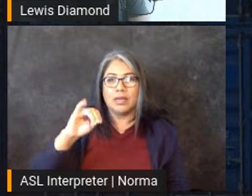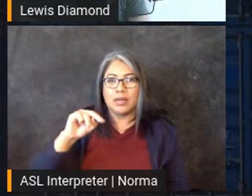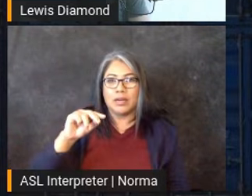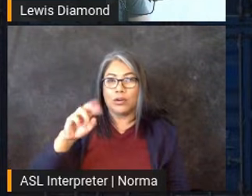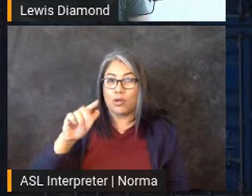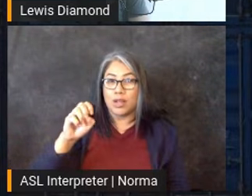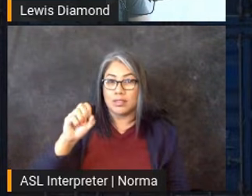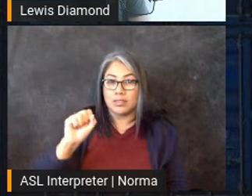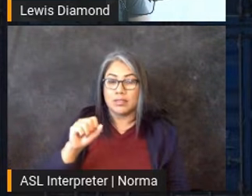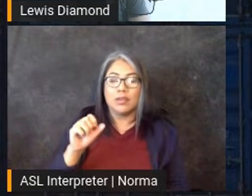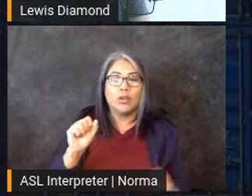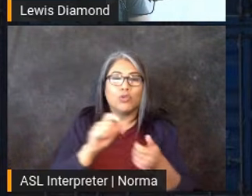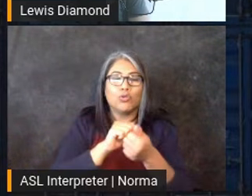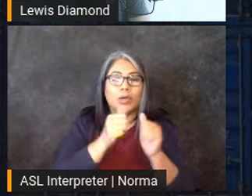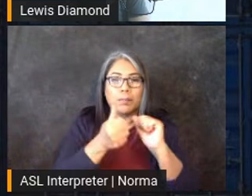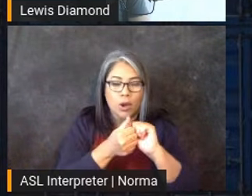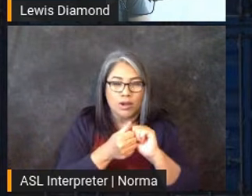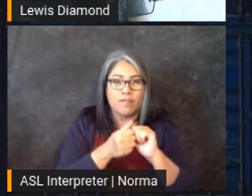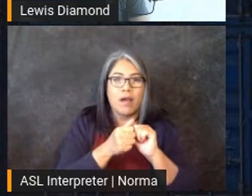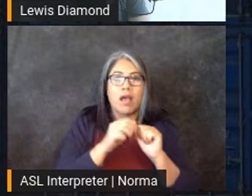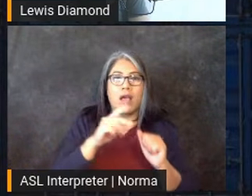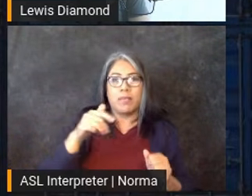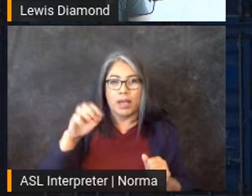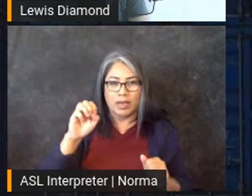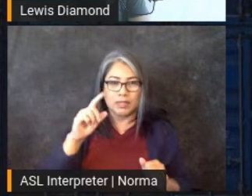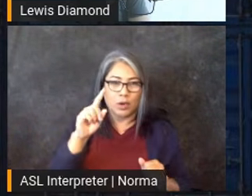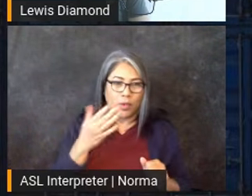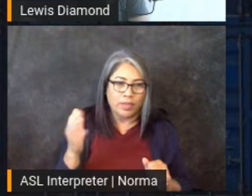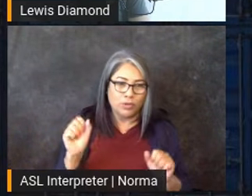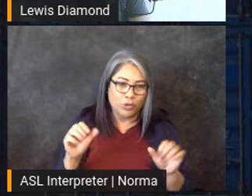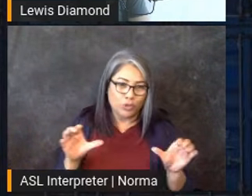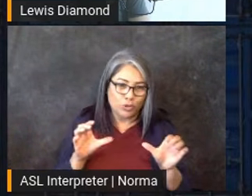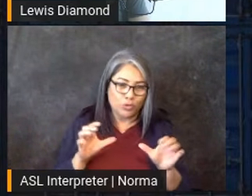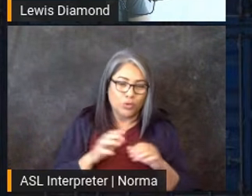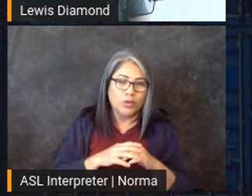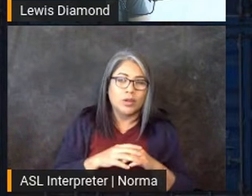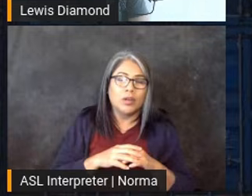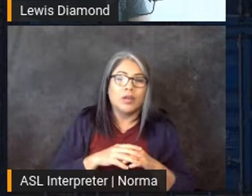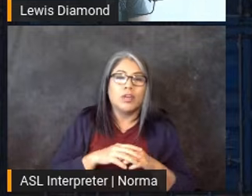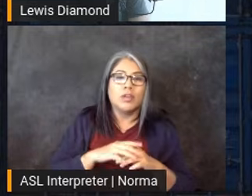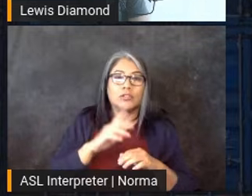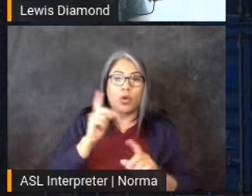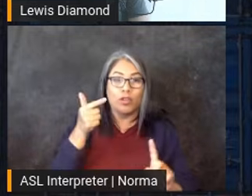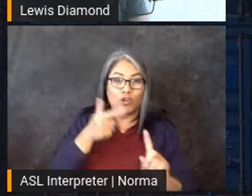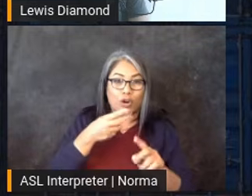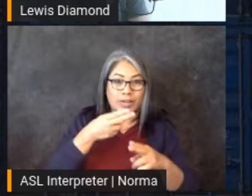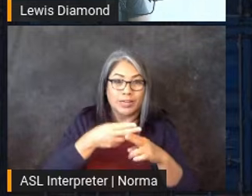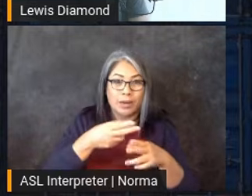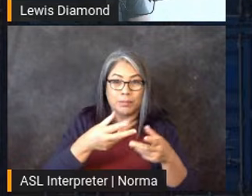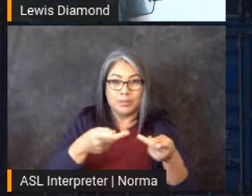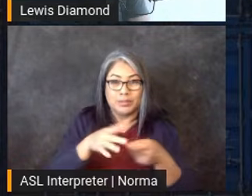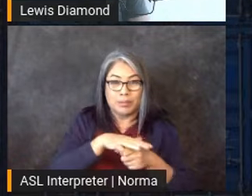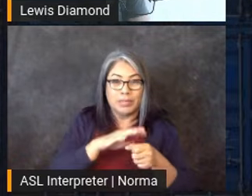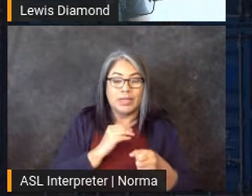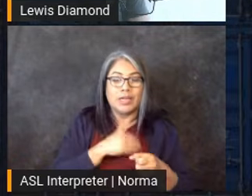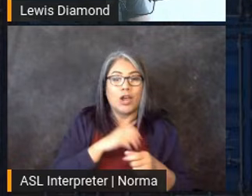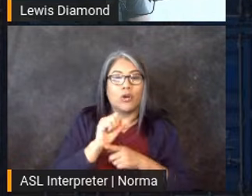So you can modify the package, and one thing that you can do here is set the target namespace. So in our case, we want